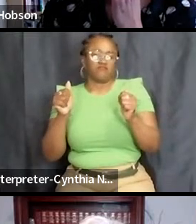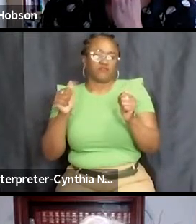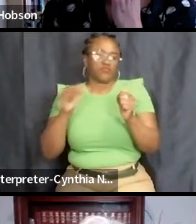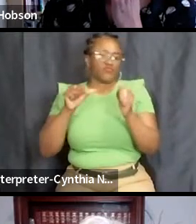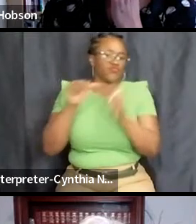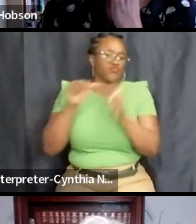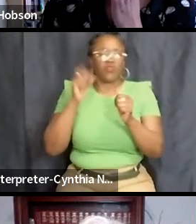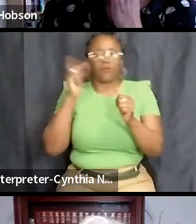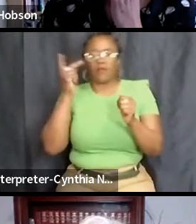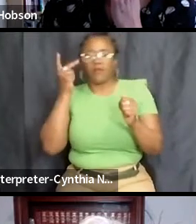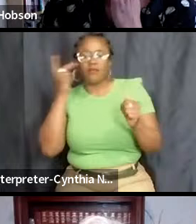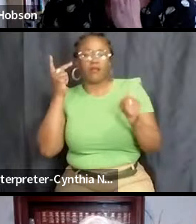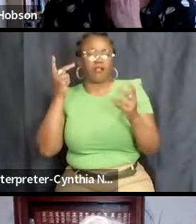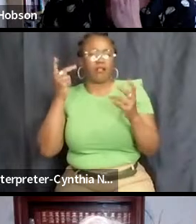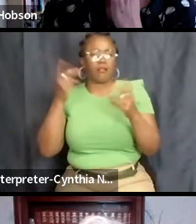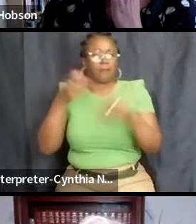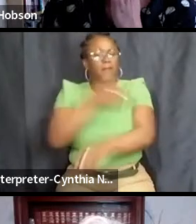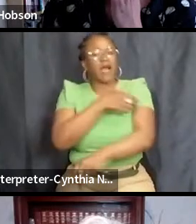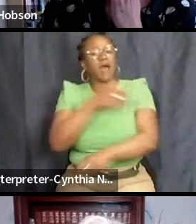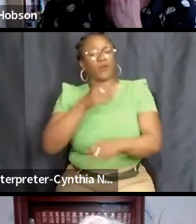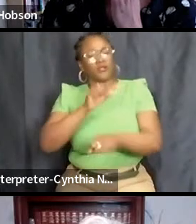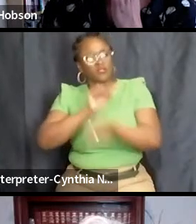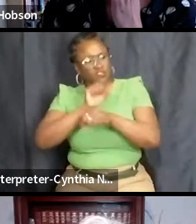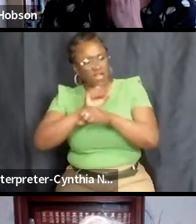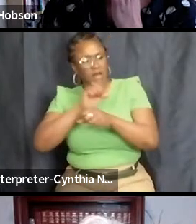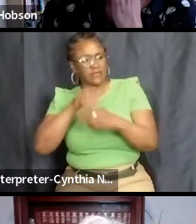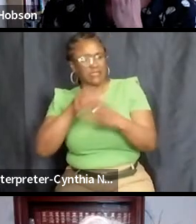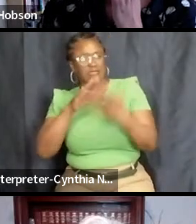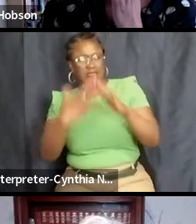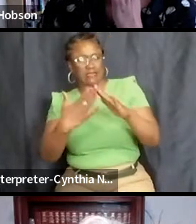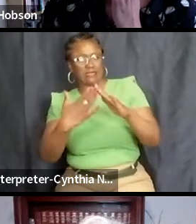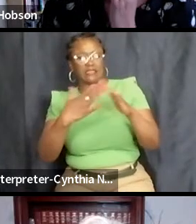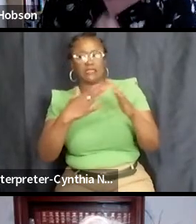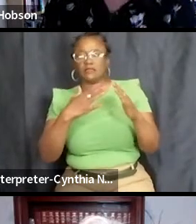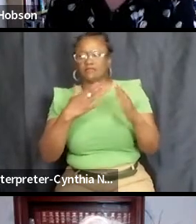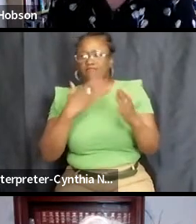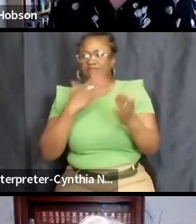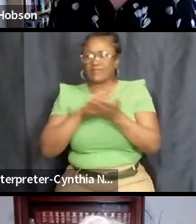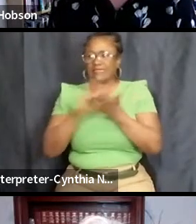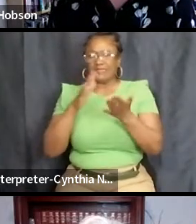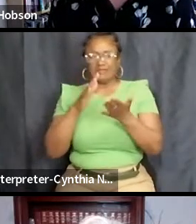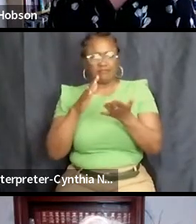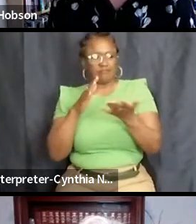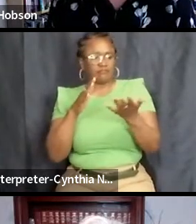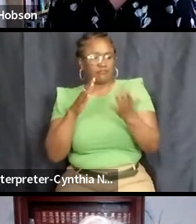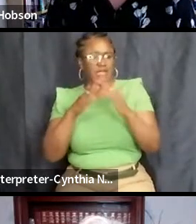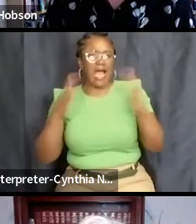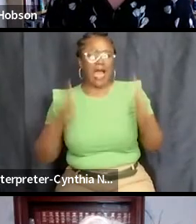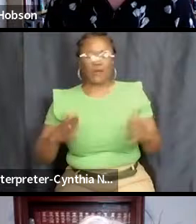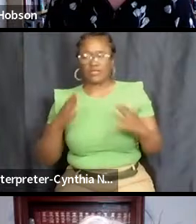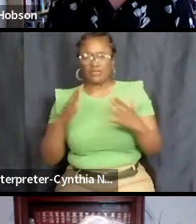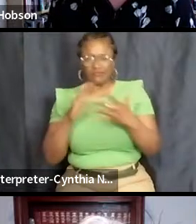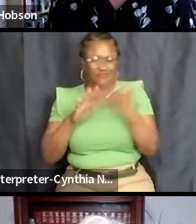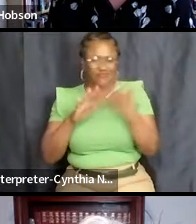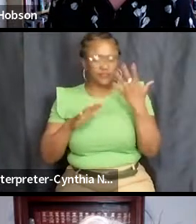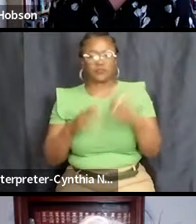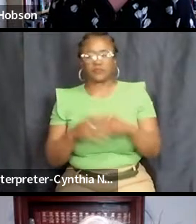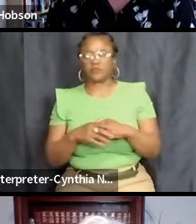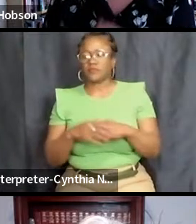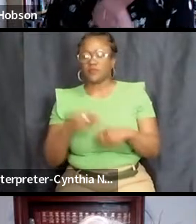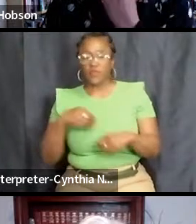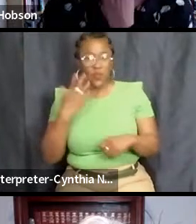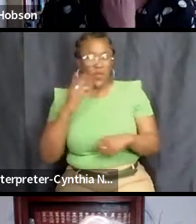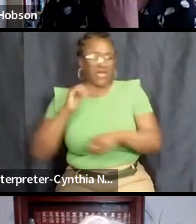political, or economic power, jobs in the city, decent housing, et cetera. The white